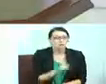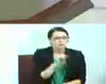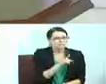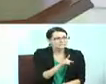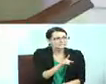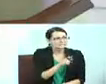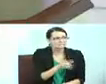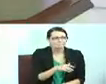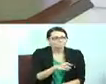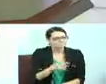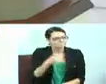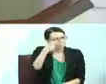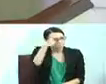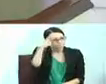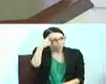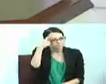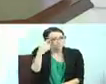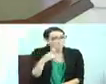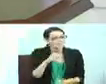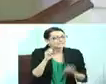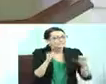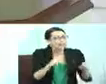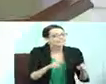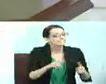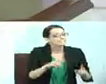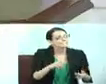me, we can be a first lady.